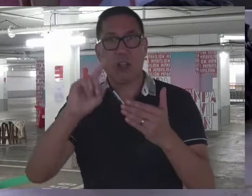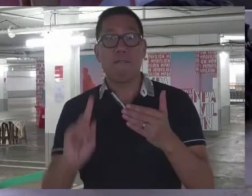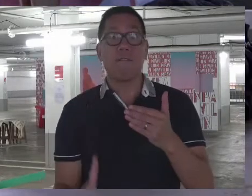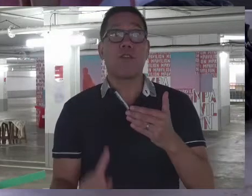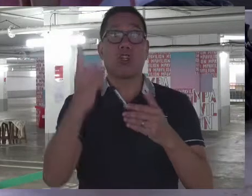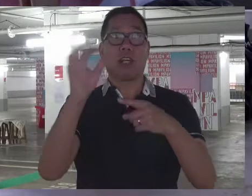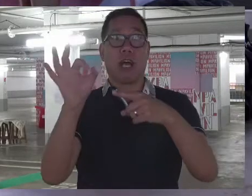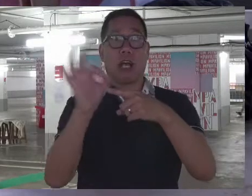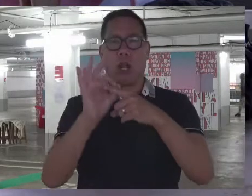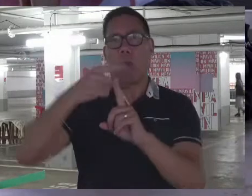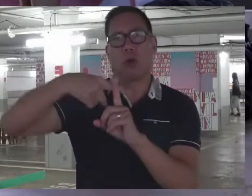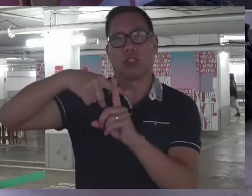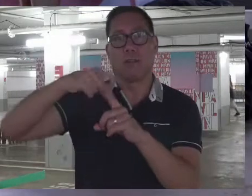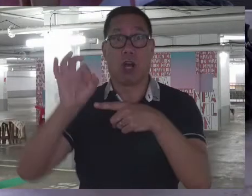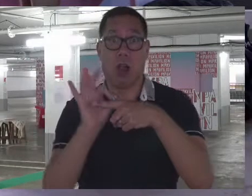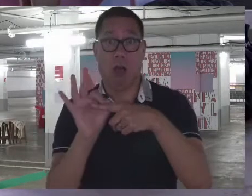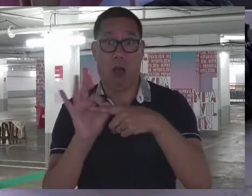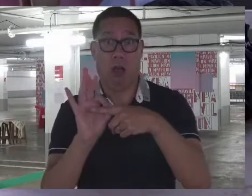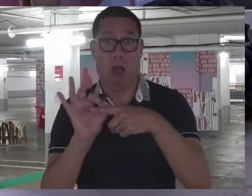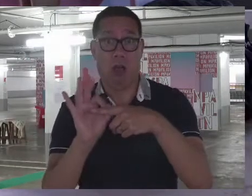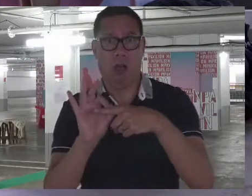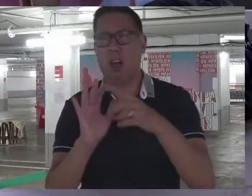colour, positive colour